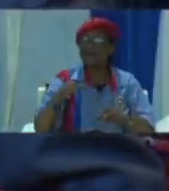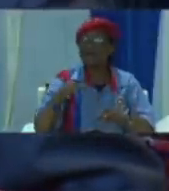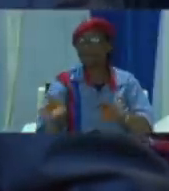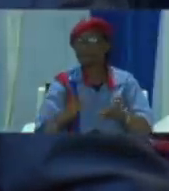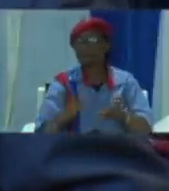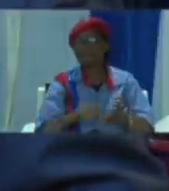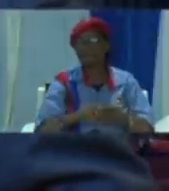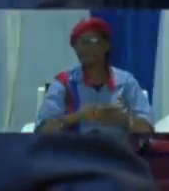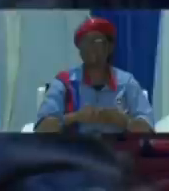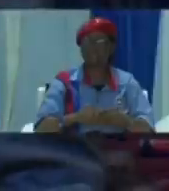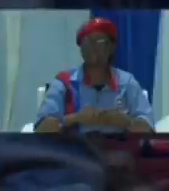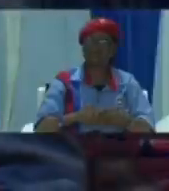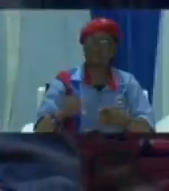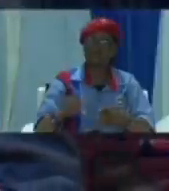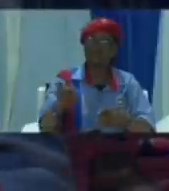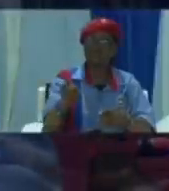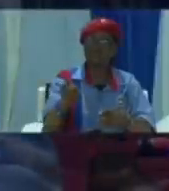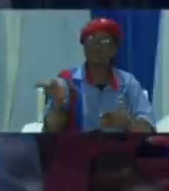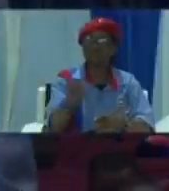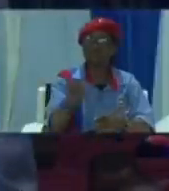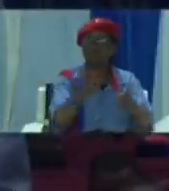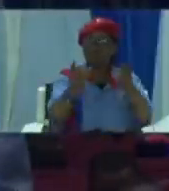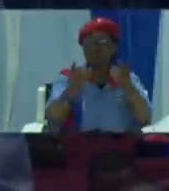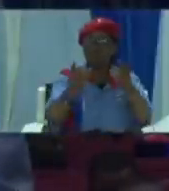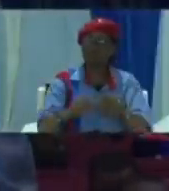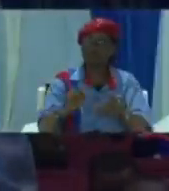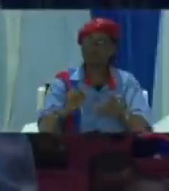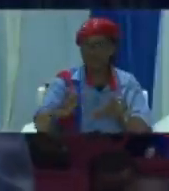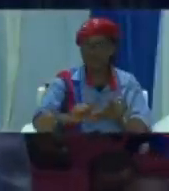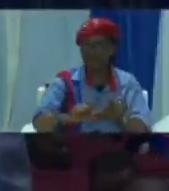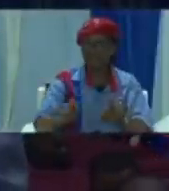You want to write down your prayer points?